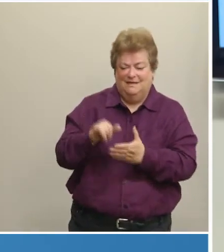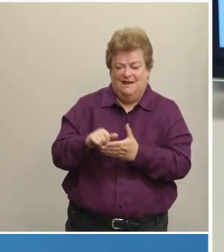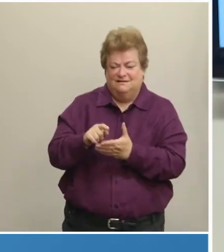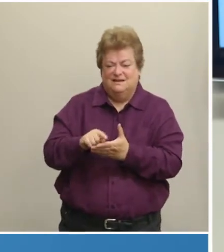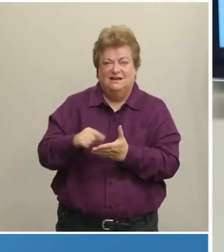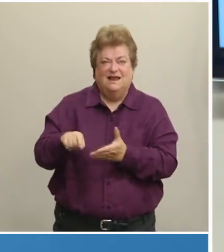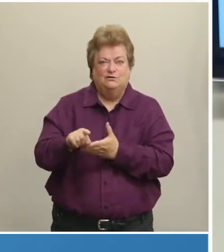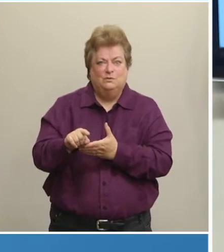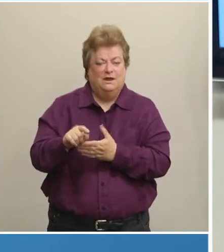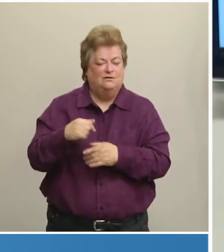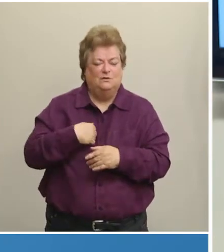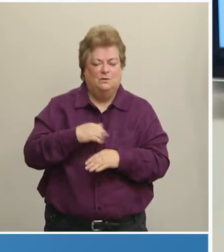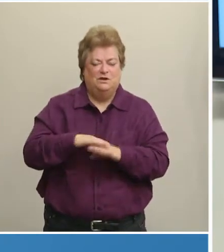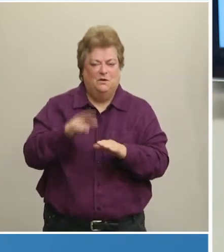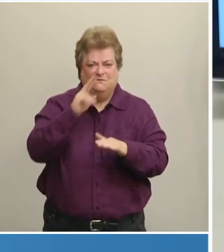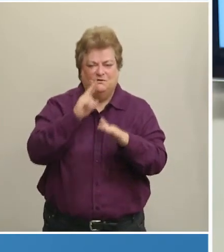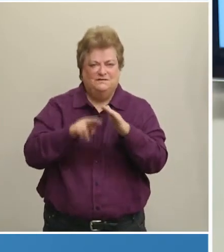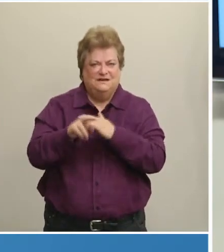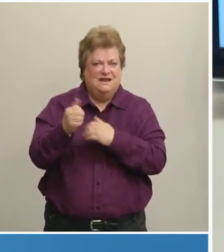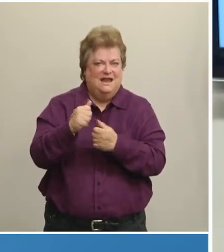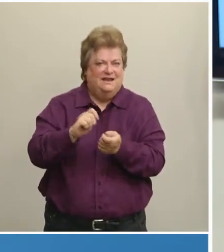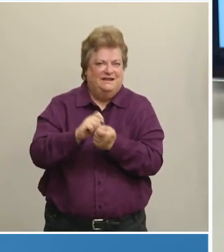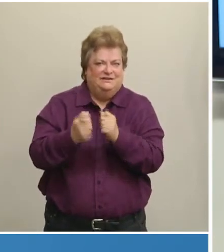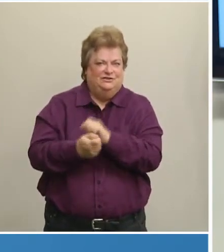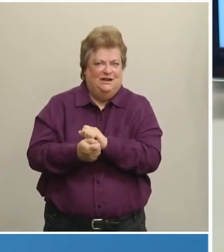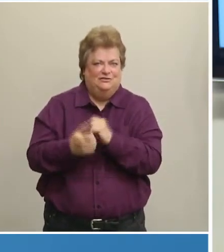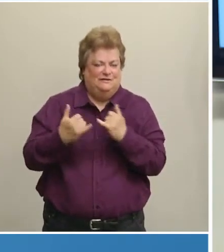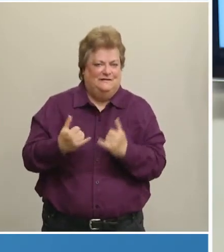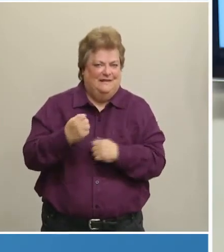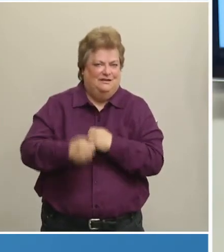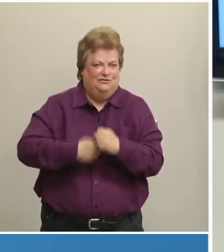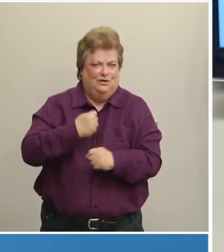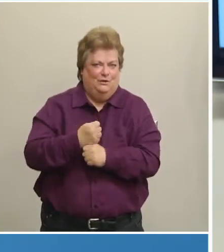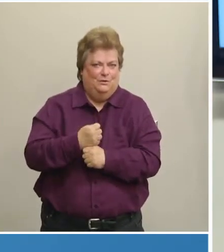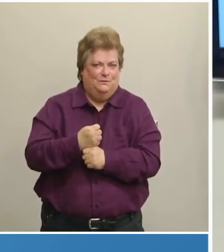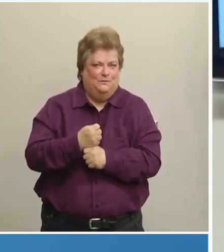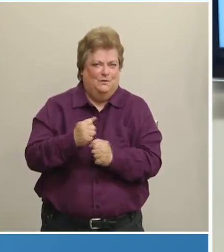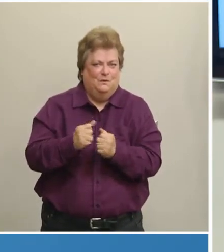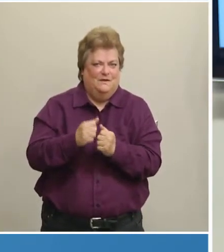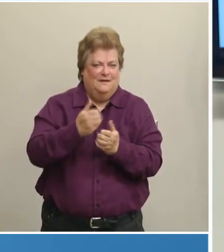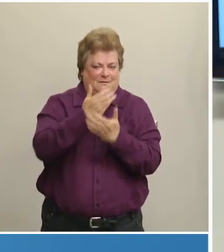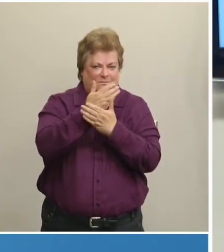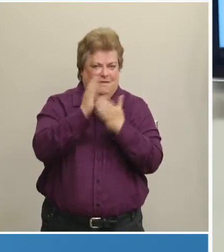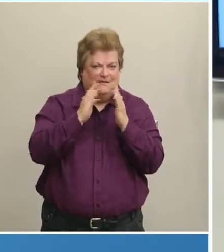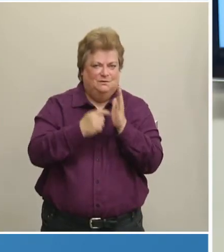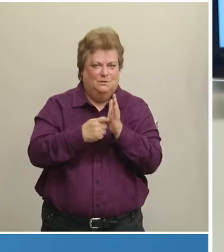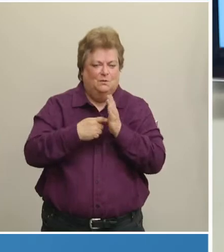week. So we don't foresee any changes occurring before that time.